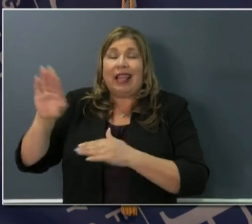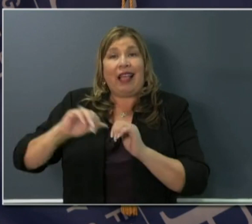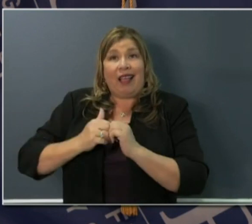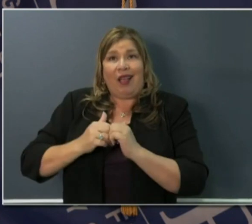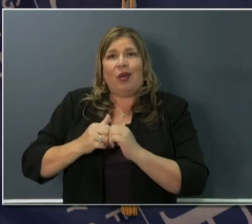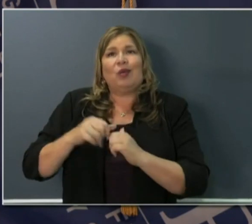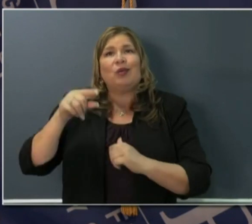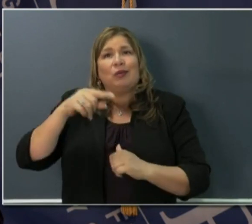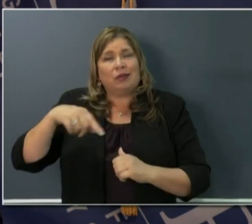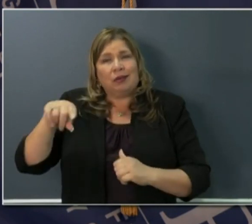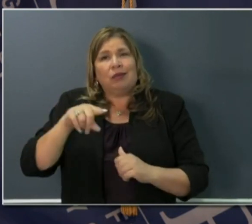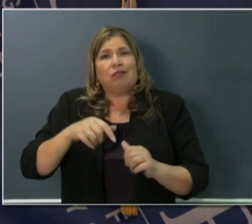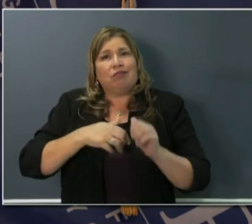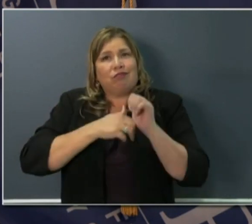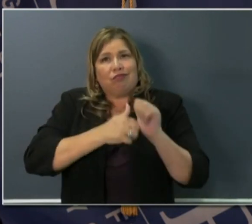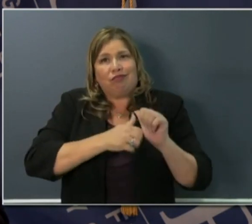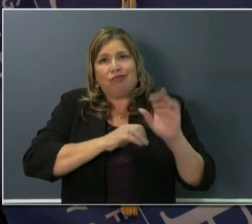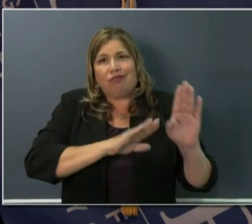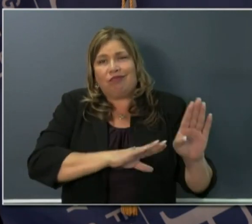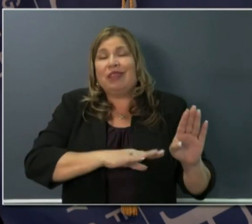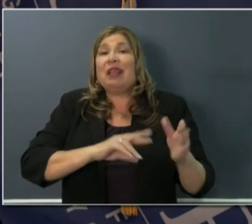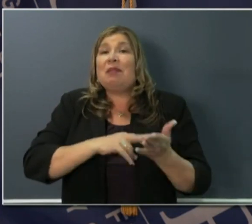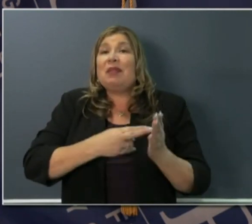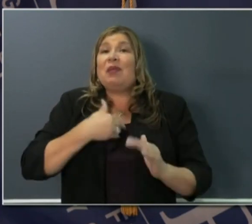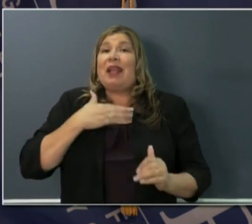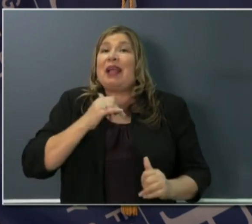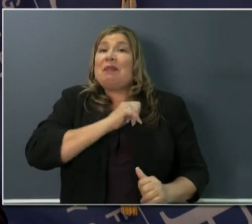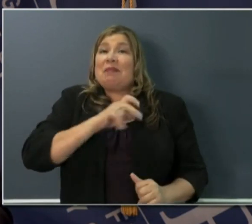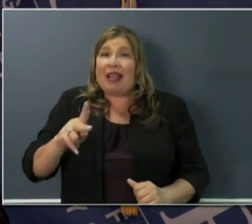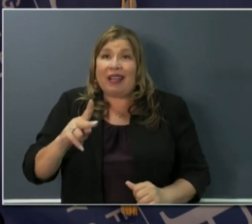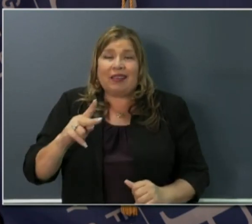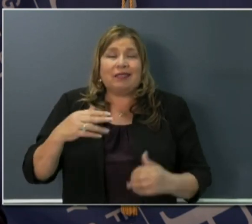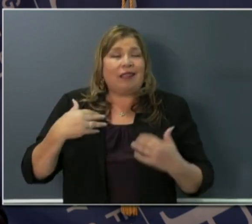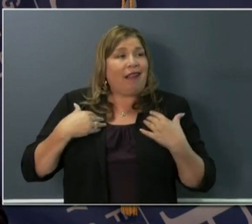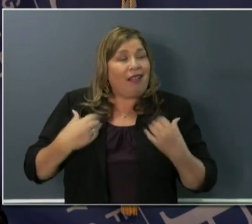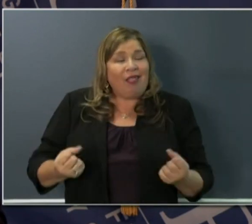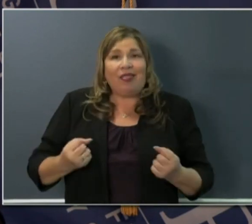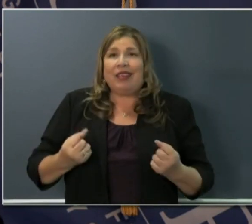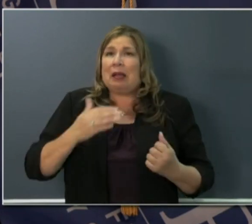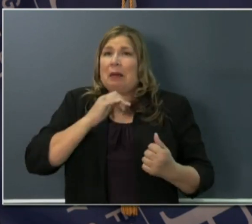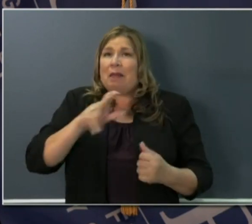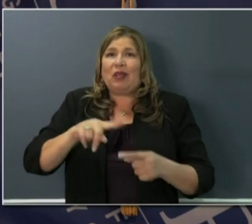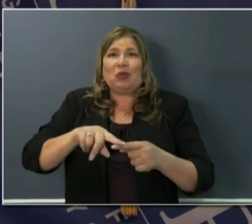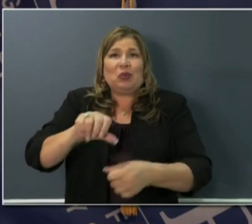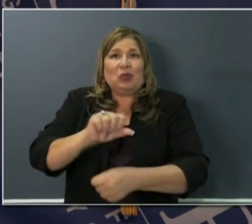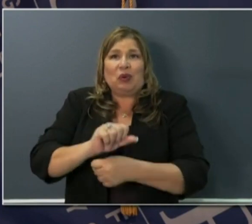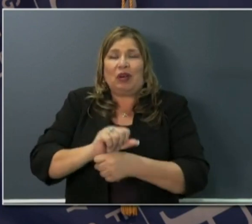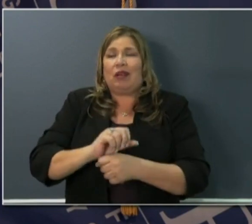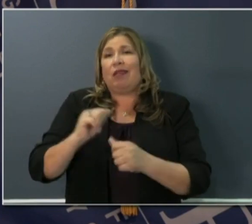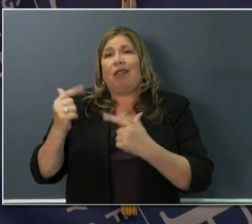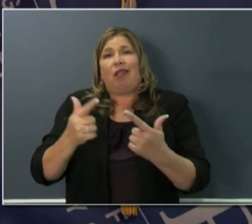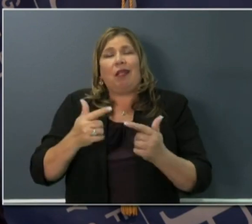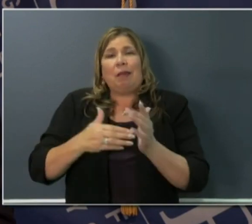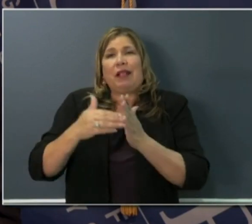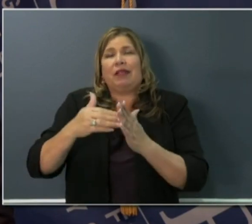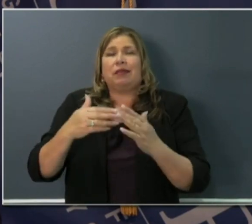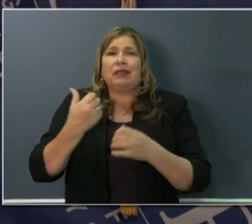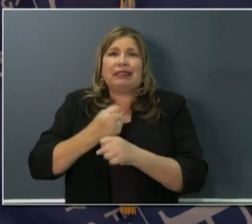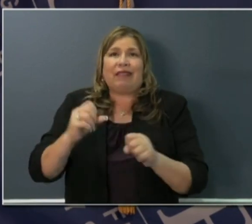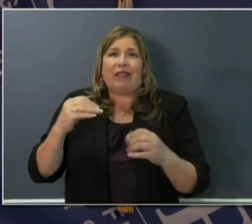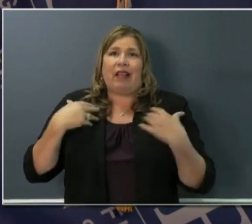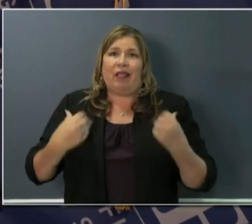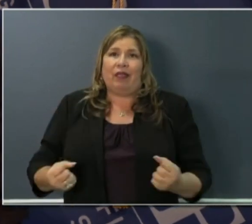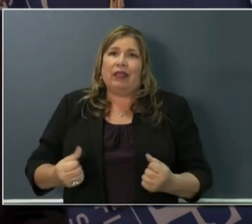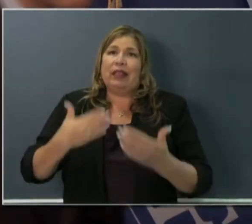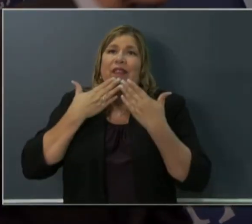where we're back to work and this economy is back on track and millions of Californians are safe and healthy. Thank you all very, very